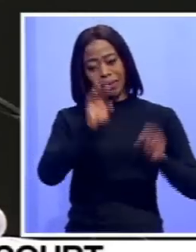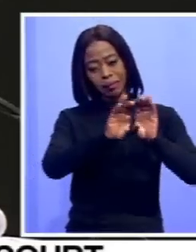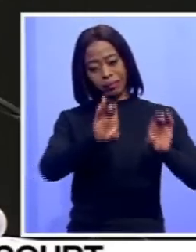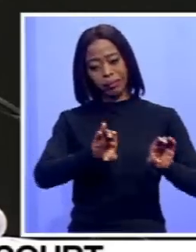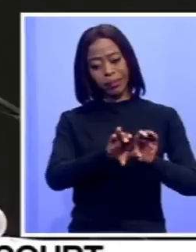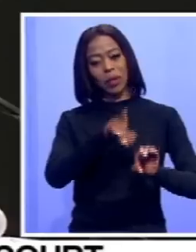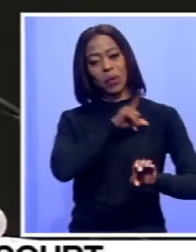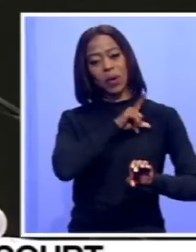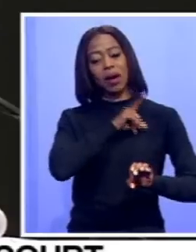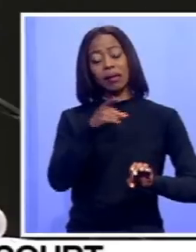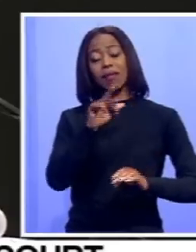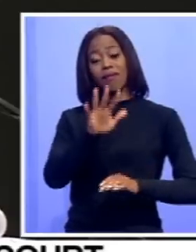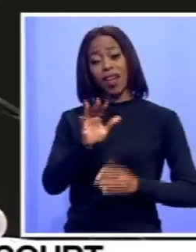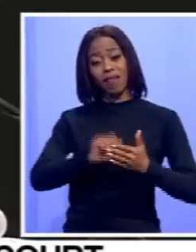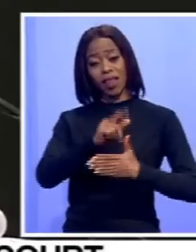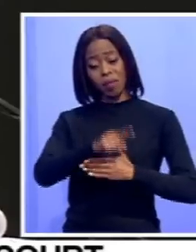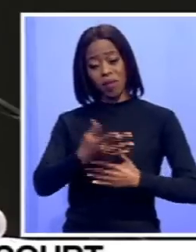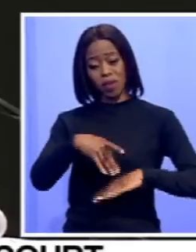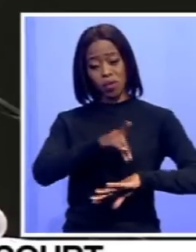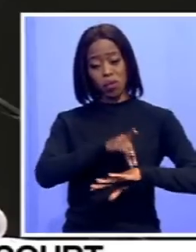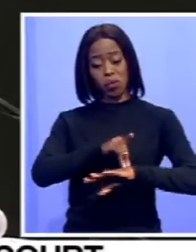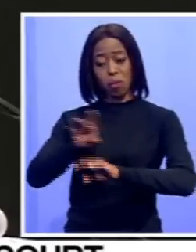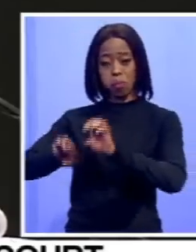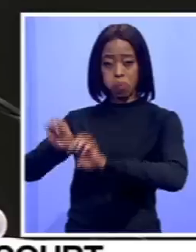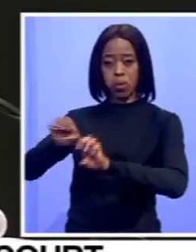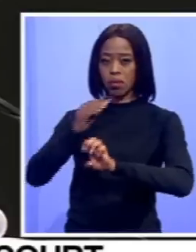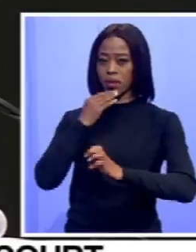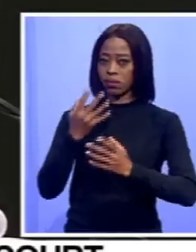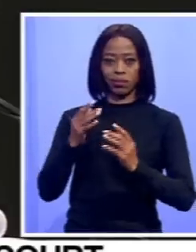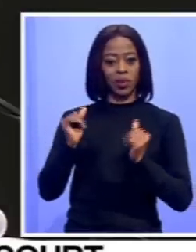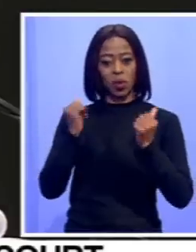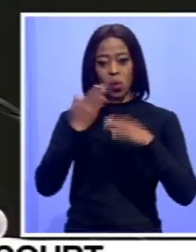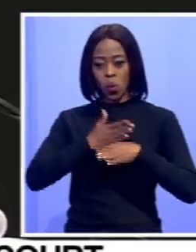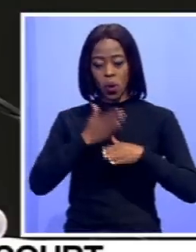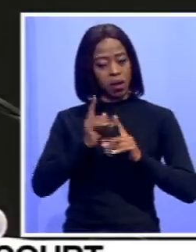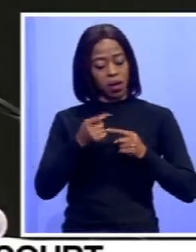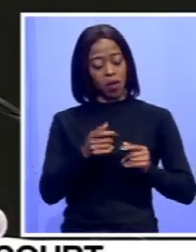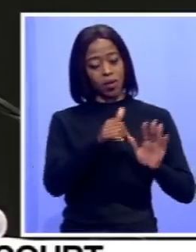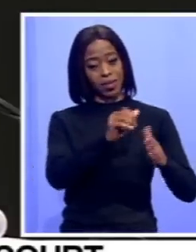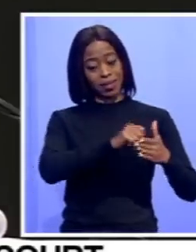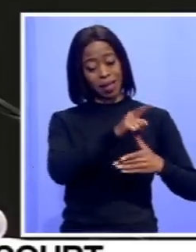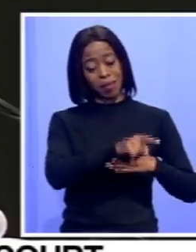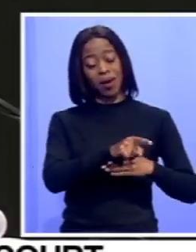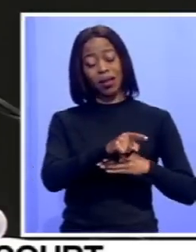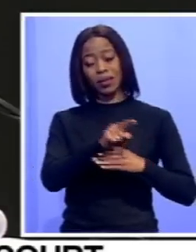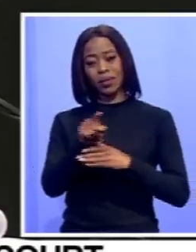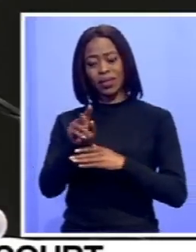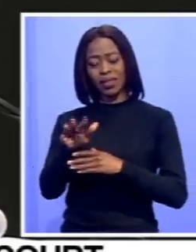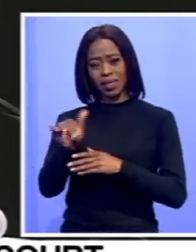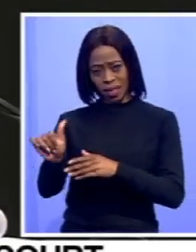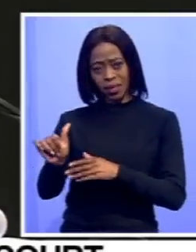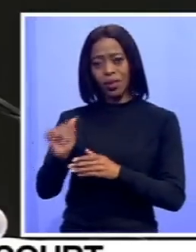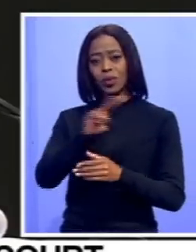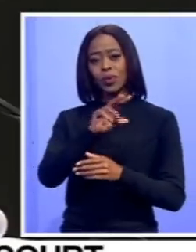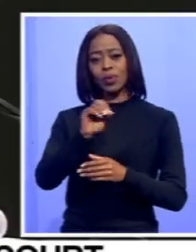been examined on 5 April 2022 and was unfit to work from 6 to 8 April 2022.